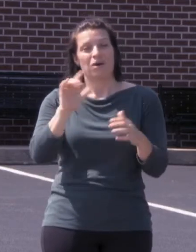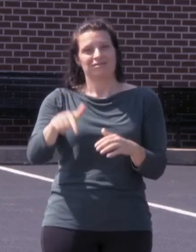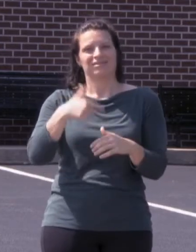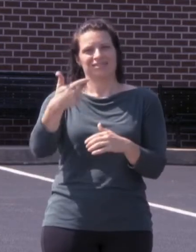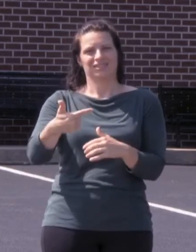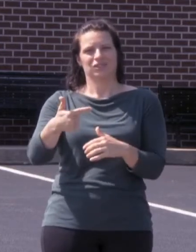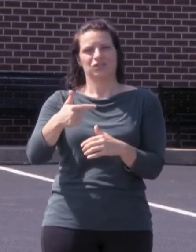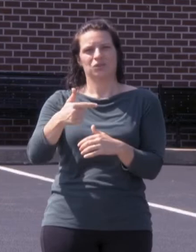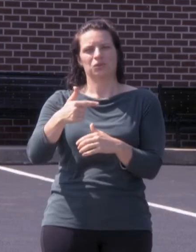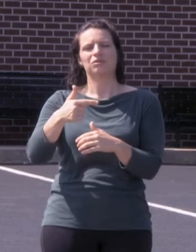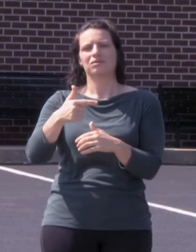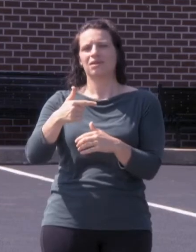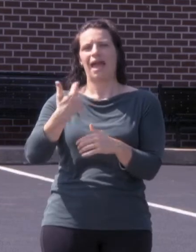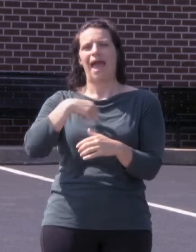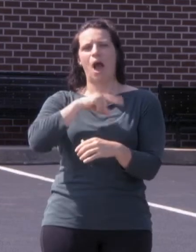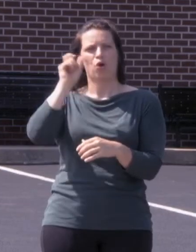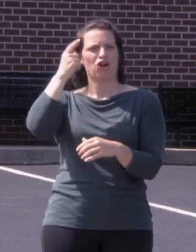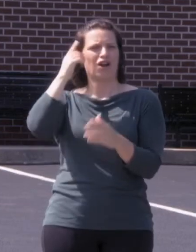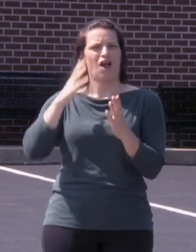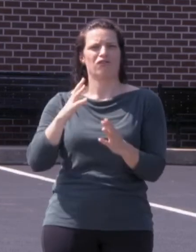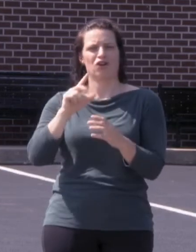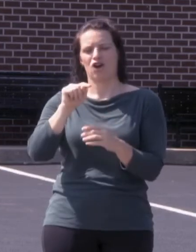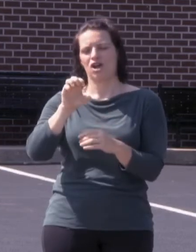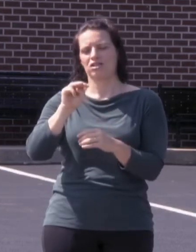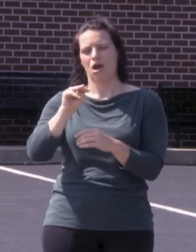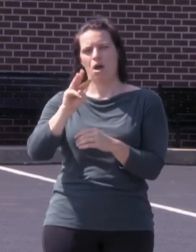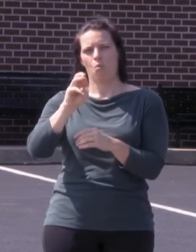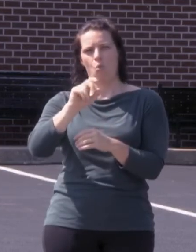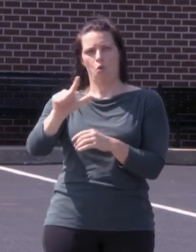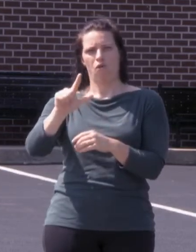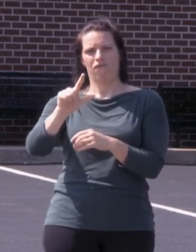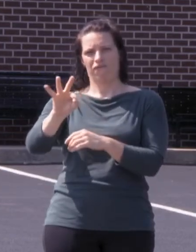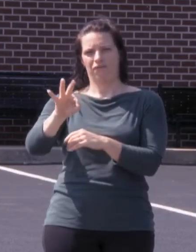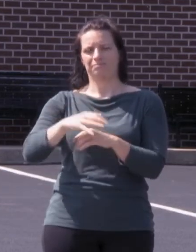the mic back over to our governor, Governor Tom Wolf.